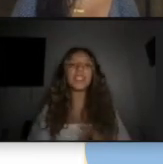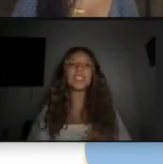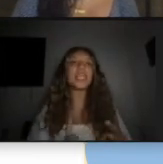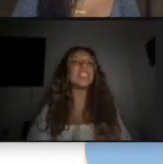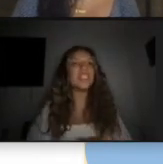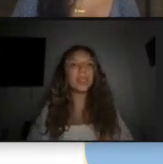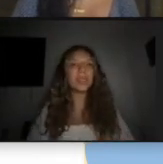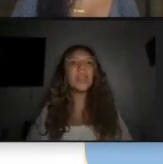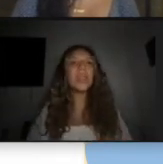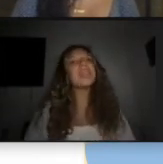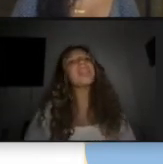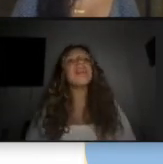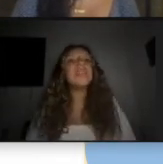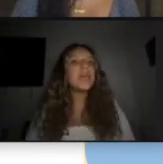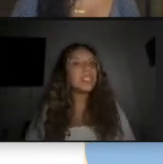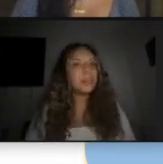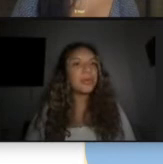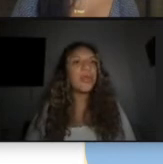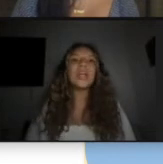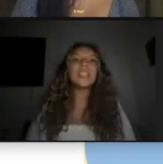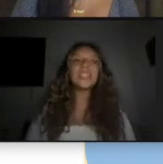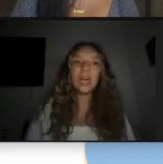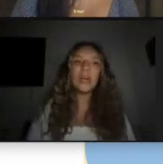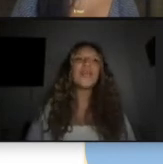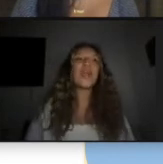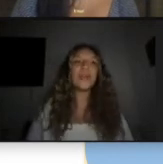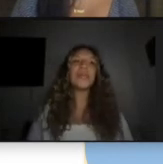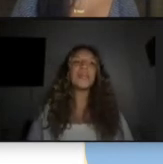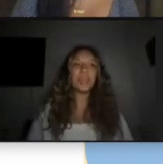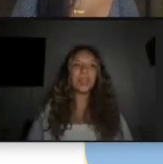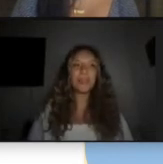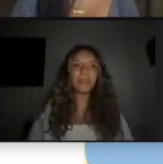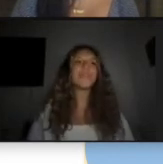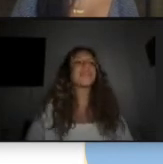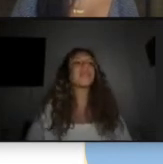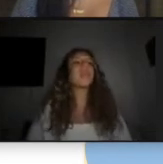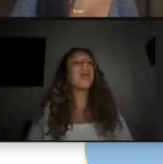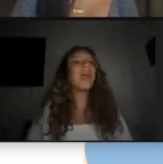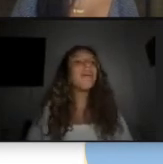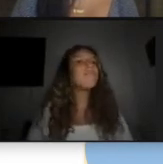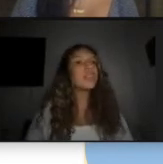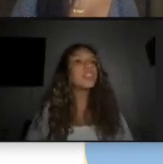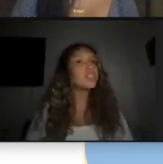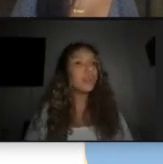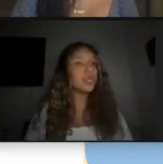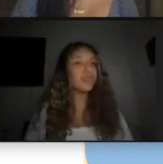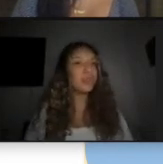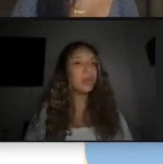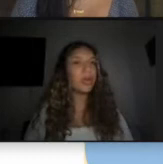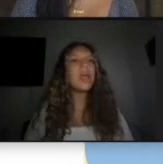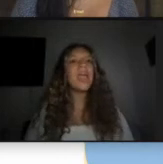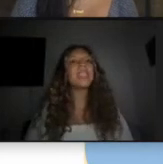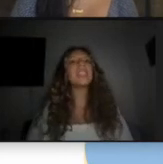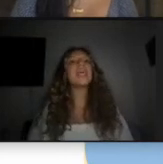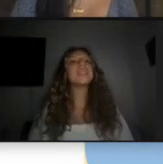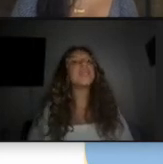compassion and strength in an unimaginable tough couple of year i have learned so much from